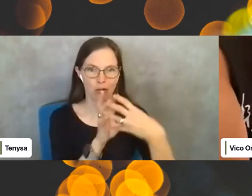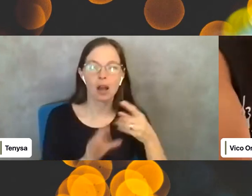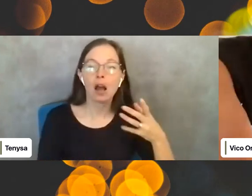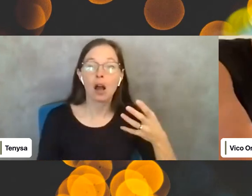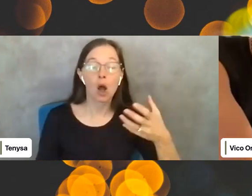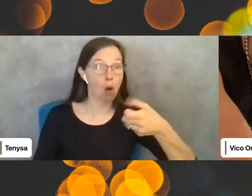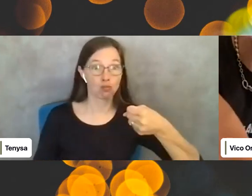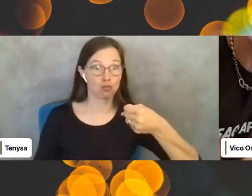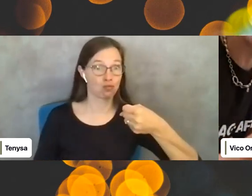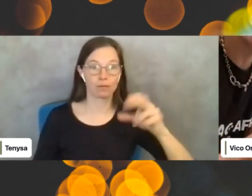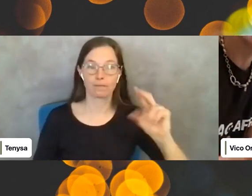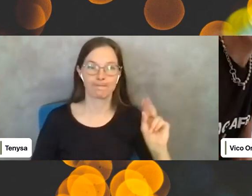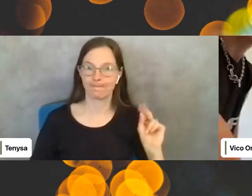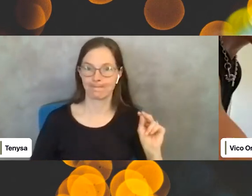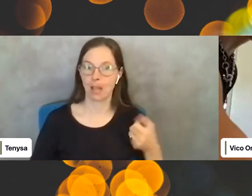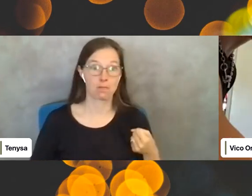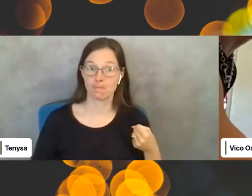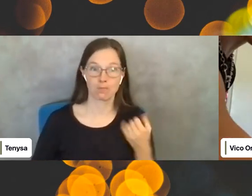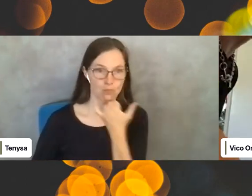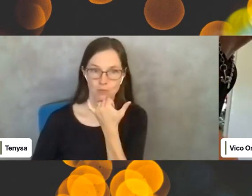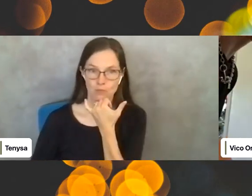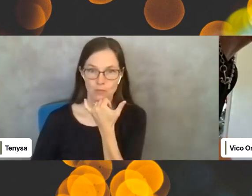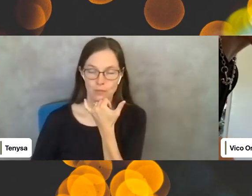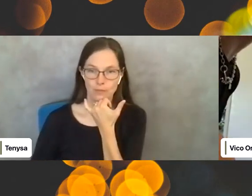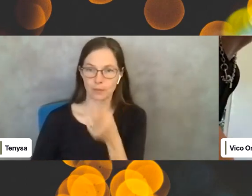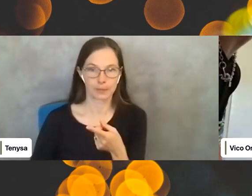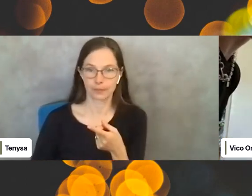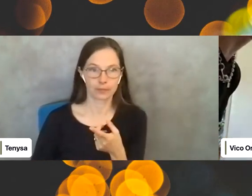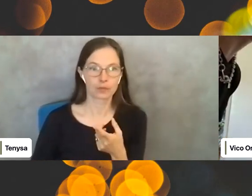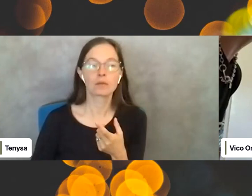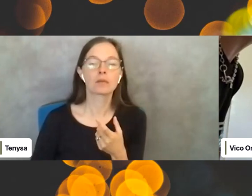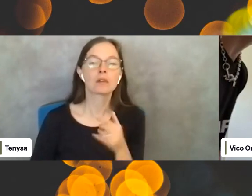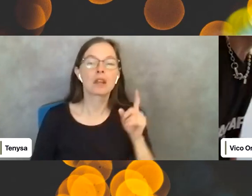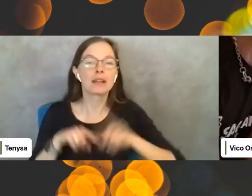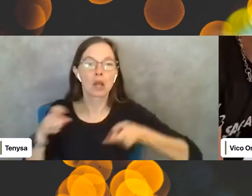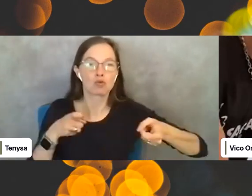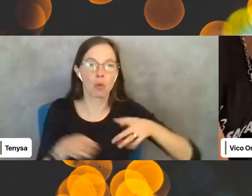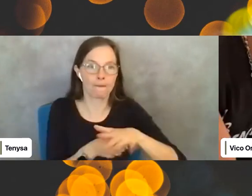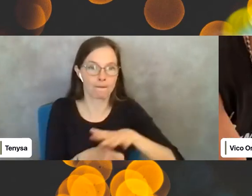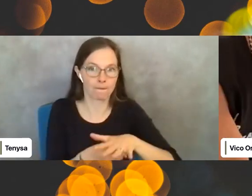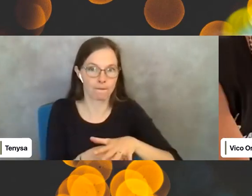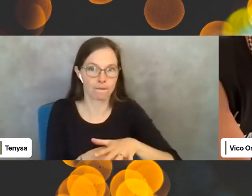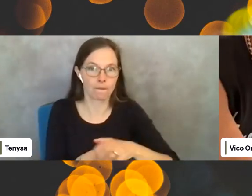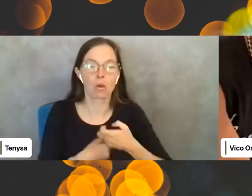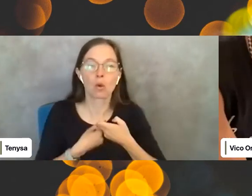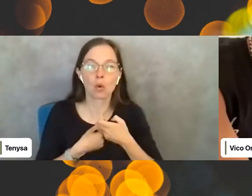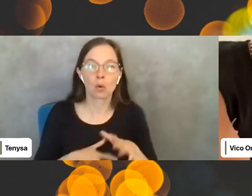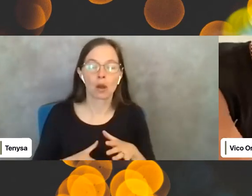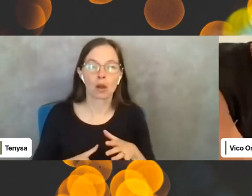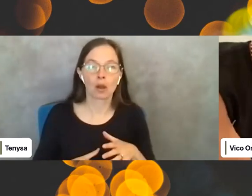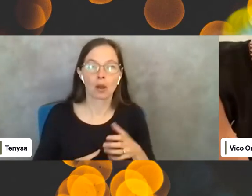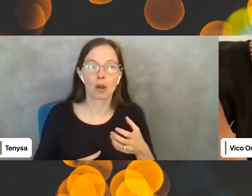your sword like this. This is not, you're not going to have enough control with this. You don't want to hold it like this either and